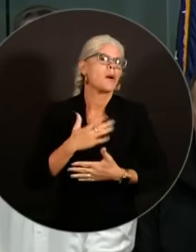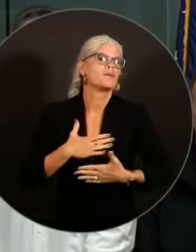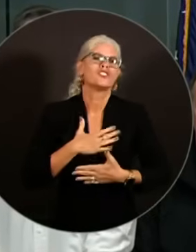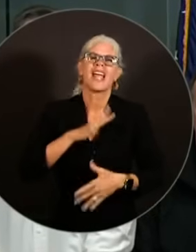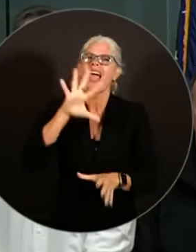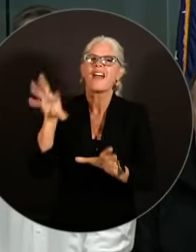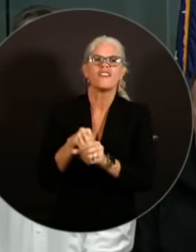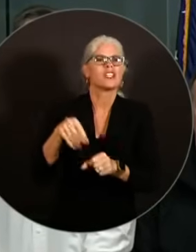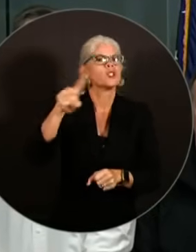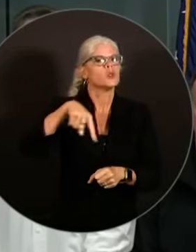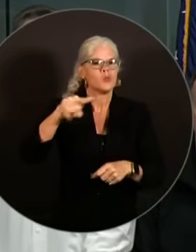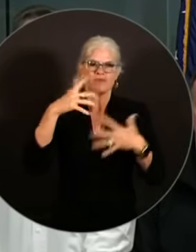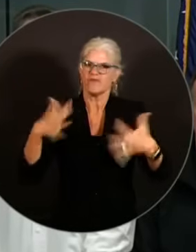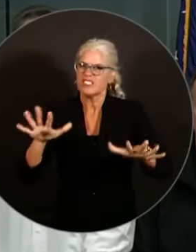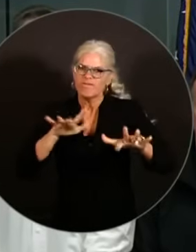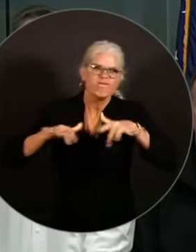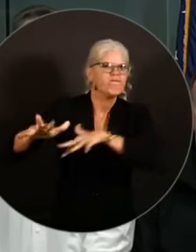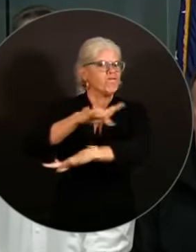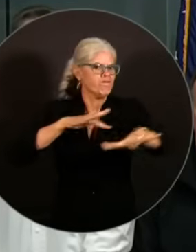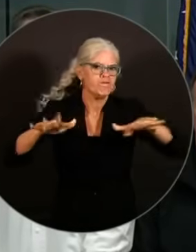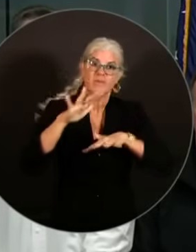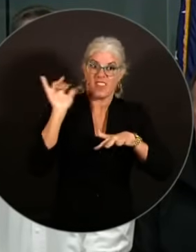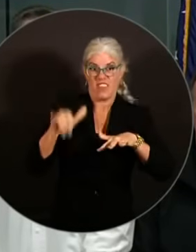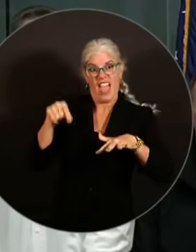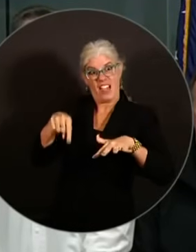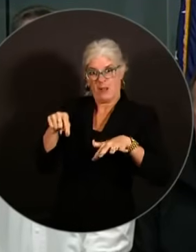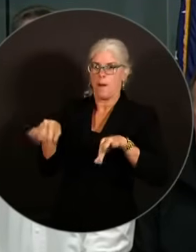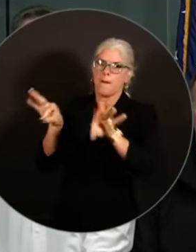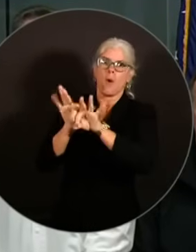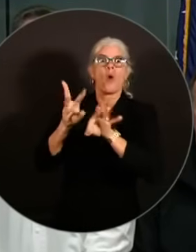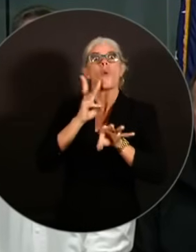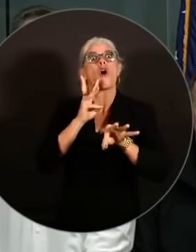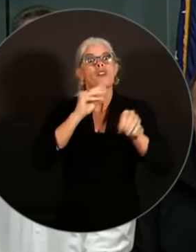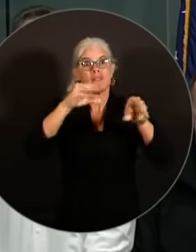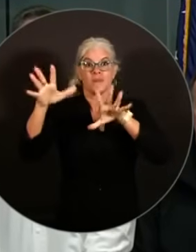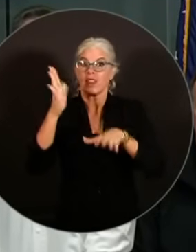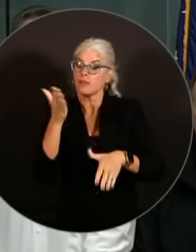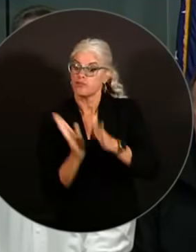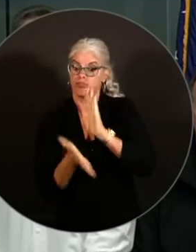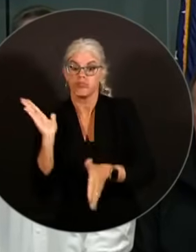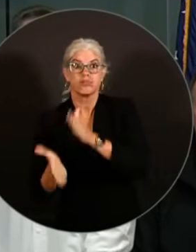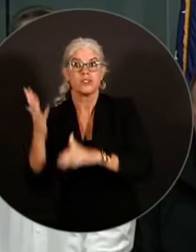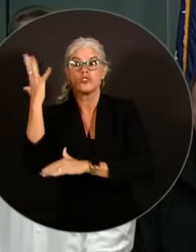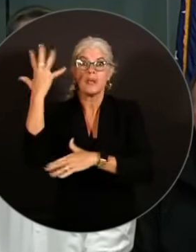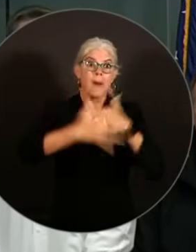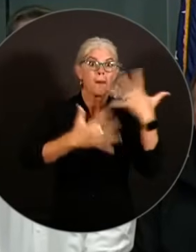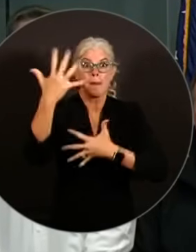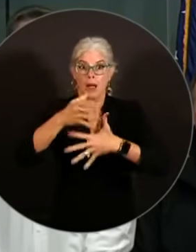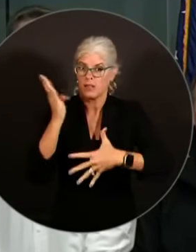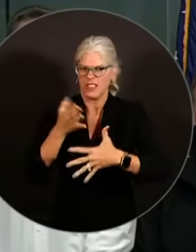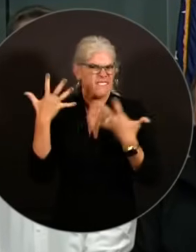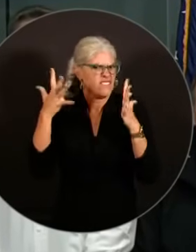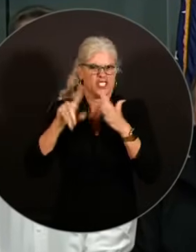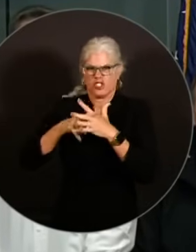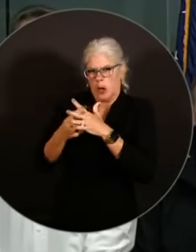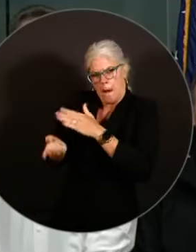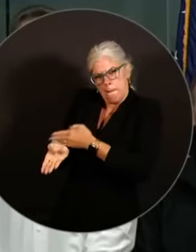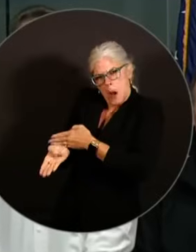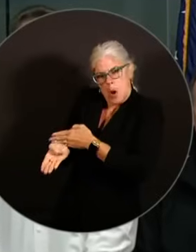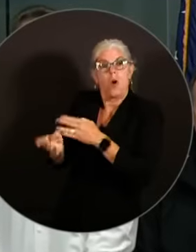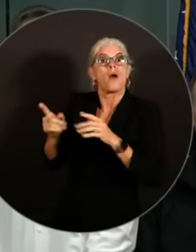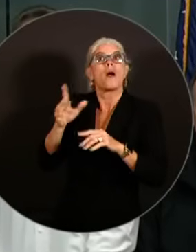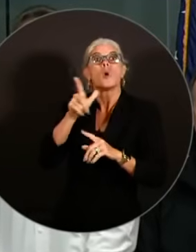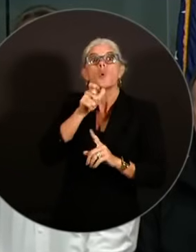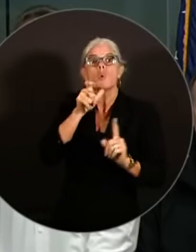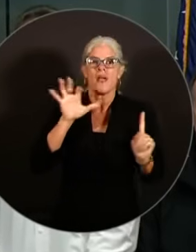fight because that's very important for a lot of people. Cut and toss have begun at first light by the Florida Department of Transportation.